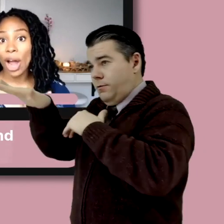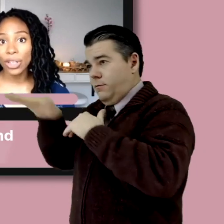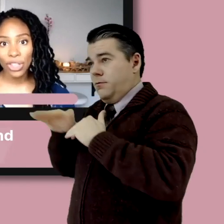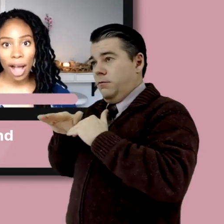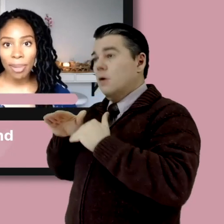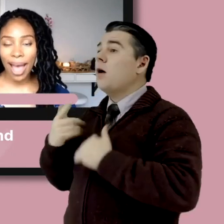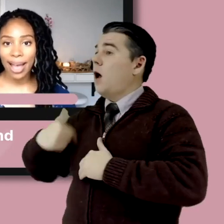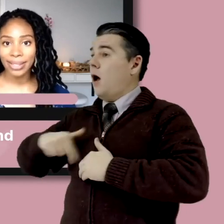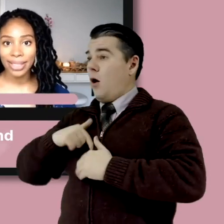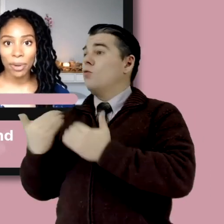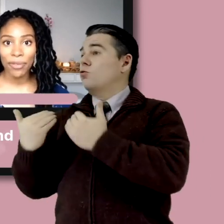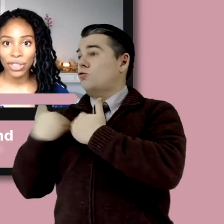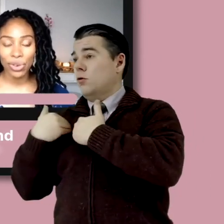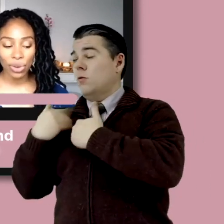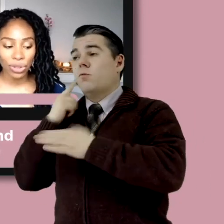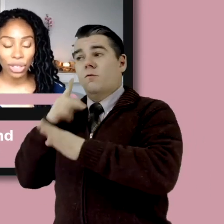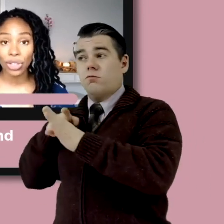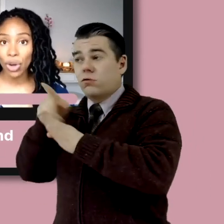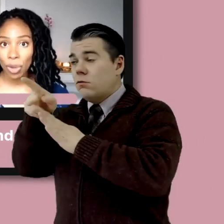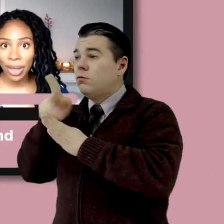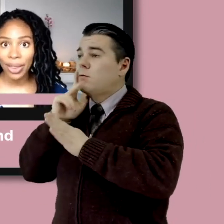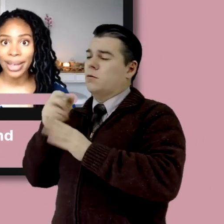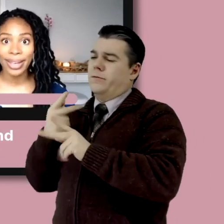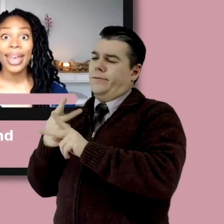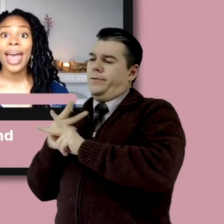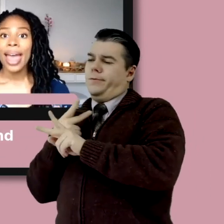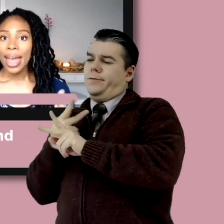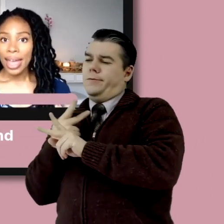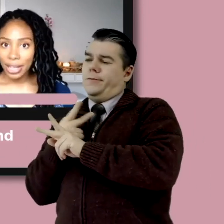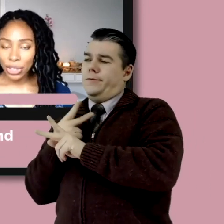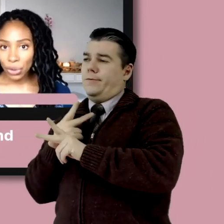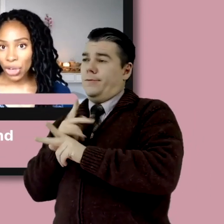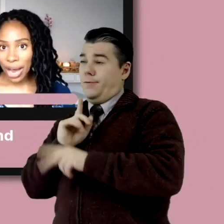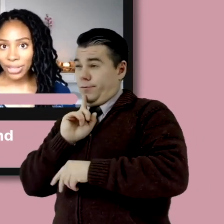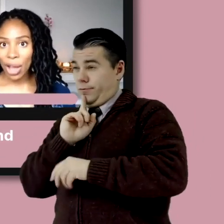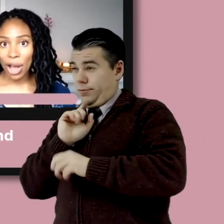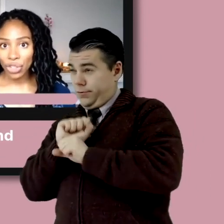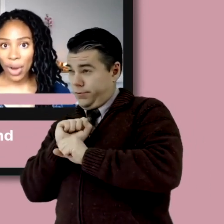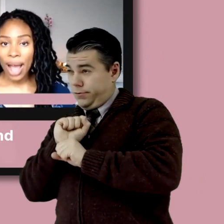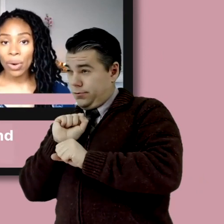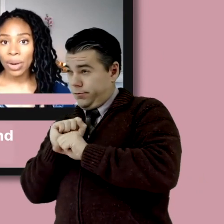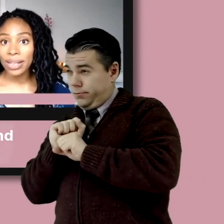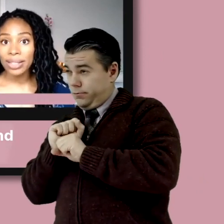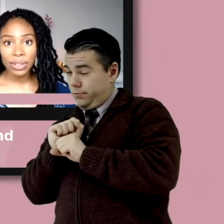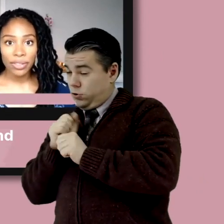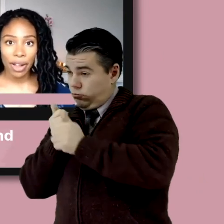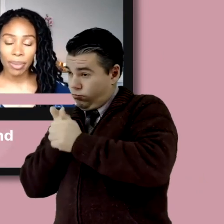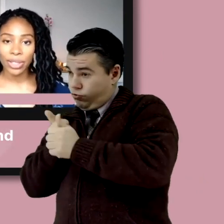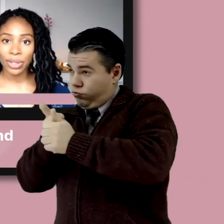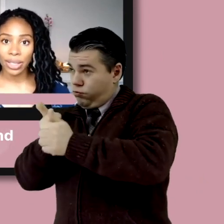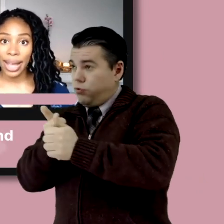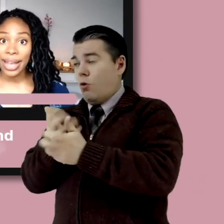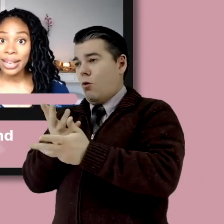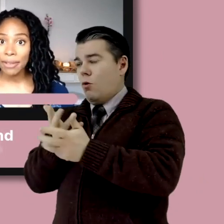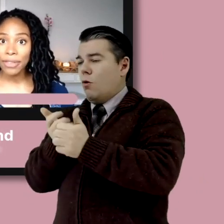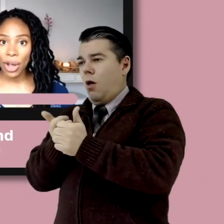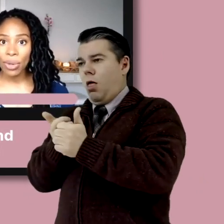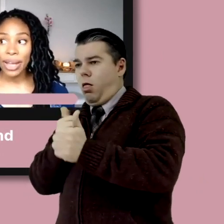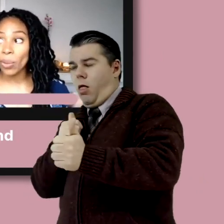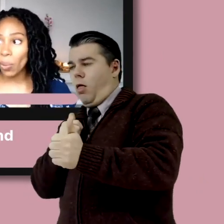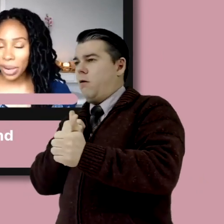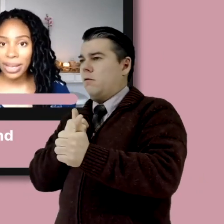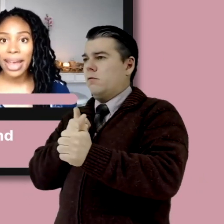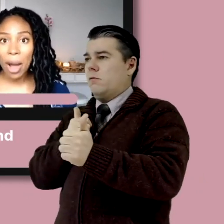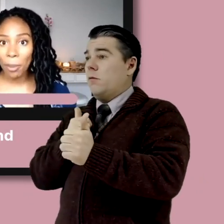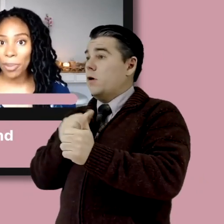then it's our job as the professionals to determine like, is your child on track or is there a developmental delay? And if so,